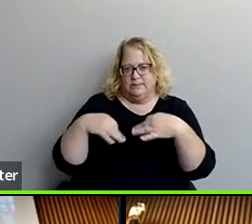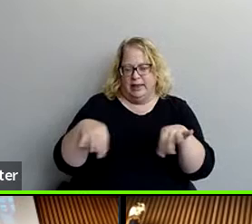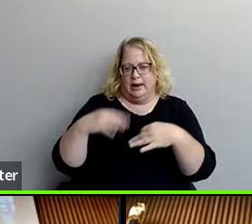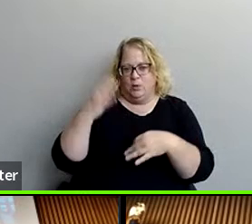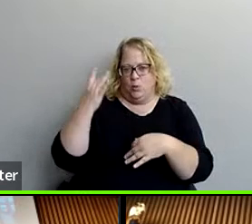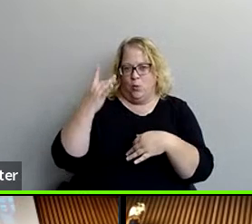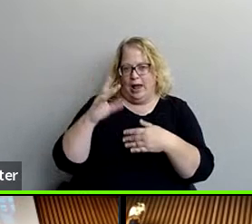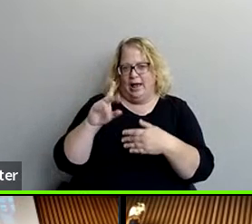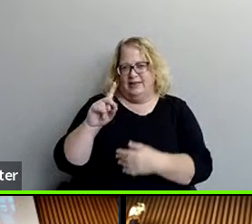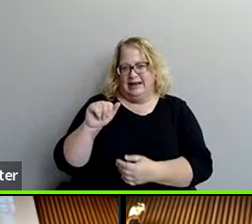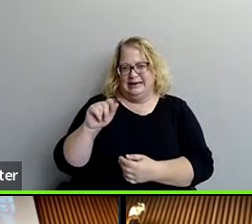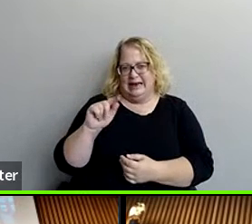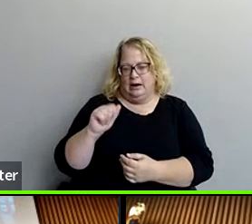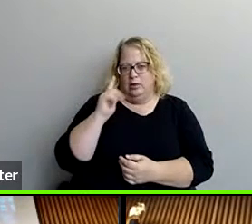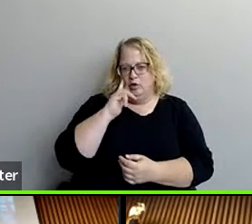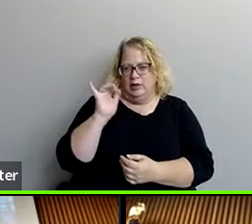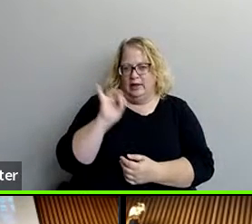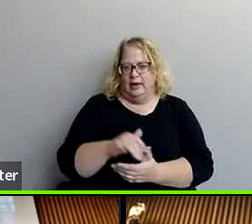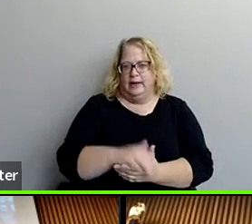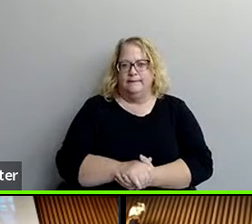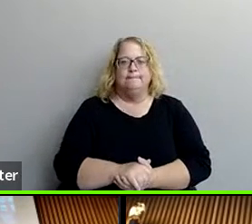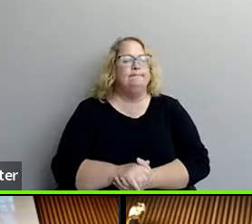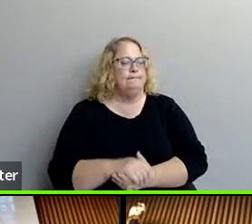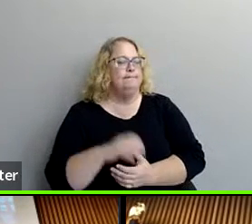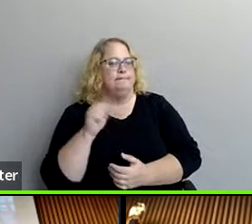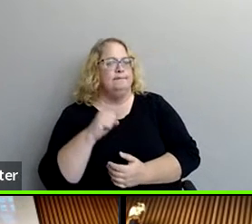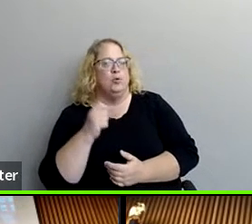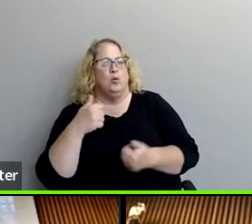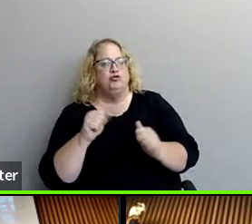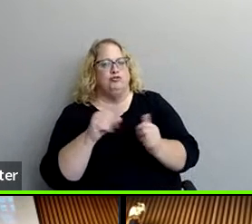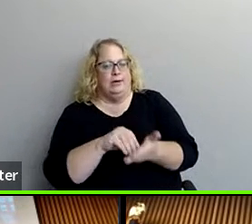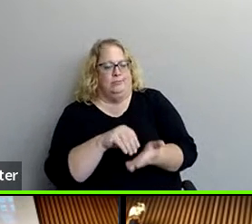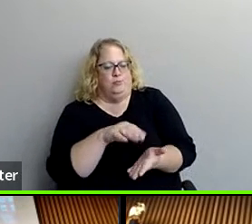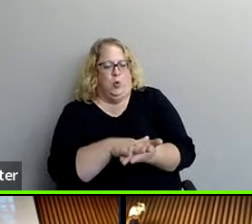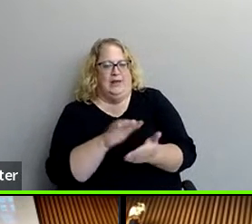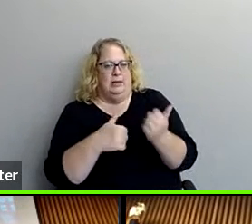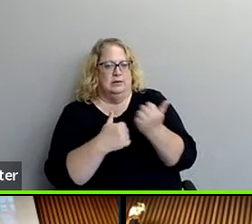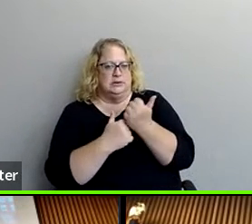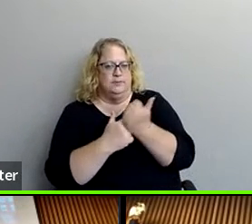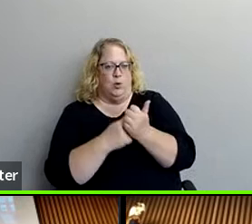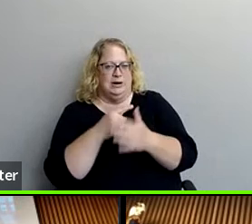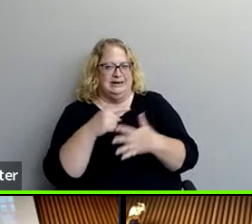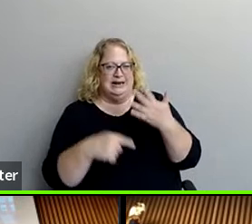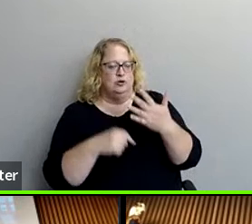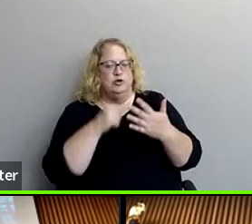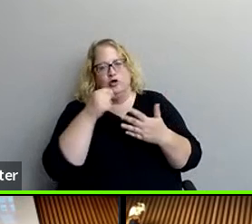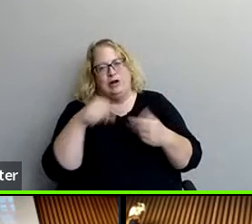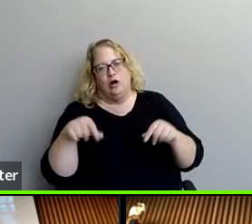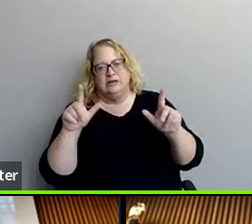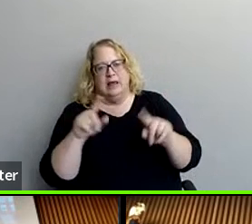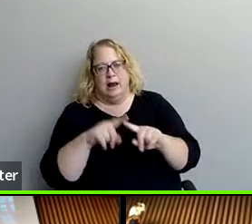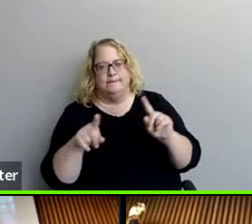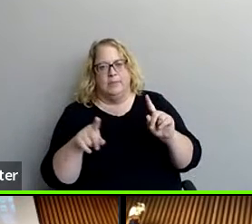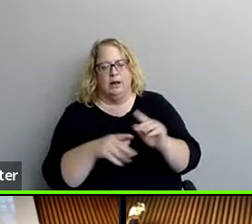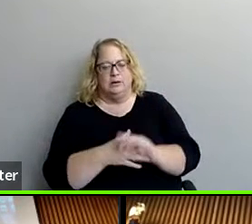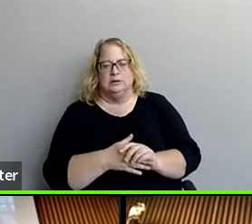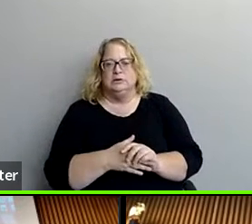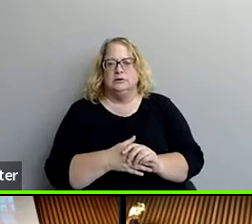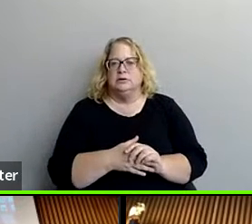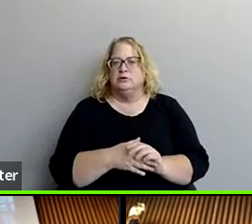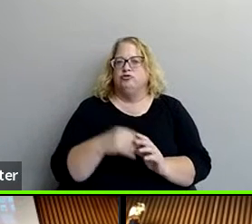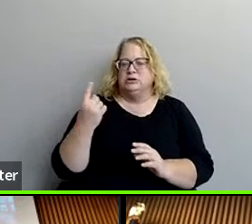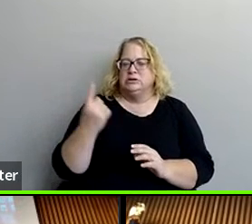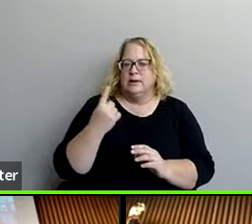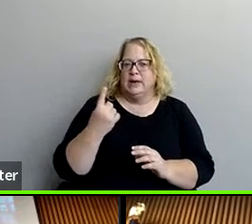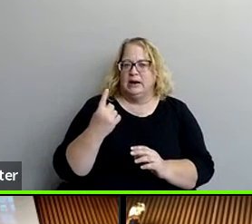explain why the data was there. We try to note that in the supporting details, which aren't necessarily on these slides, but we'll just